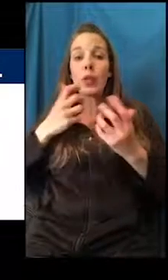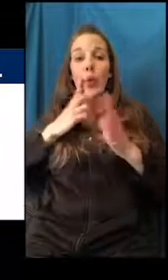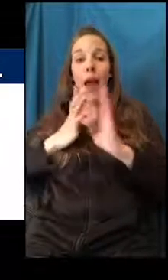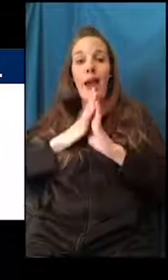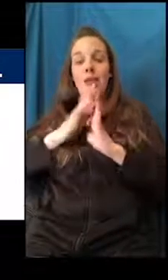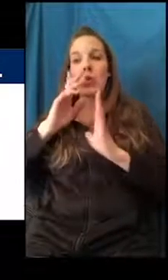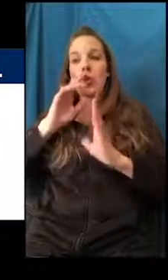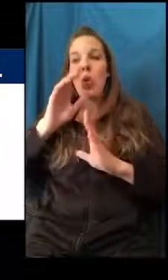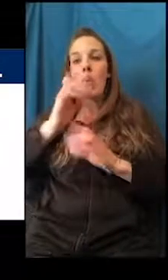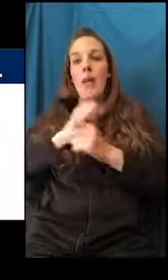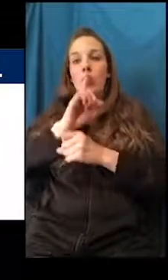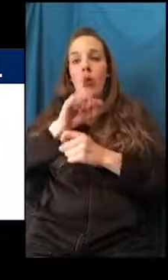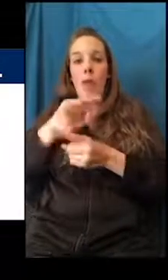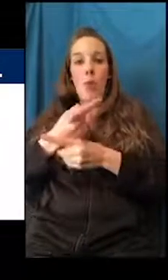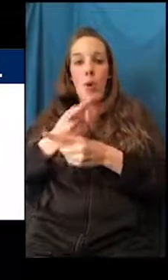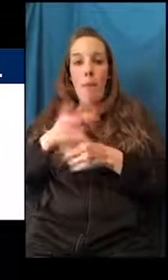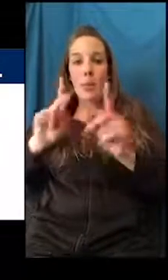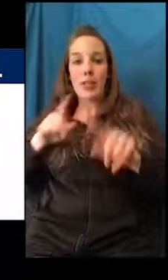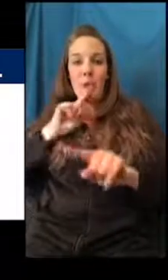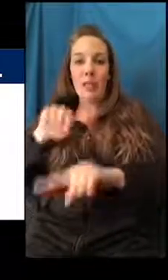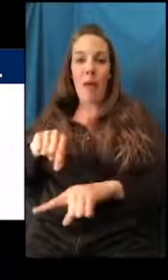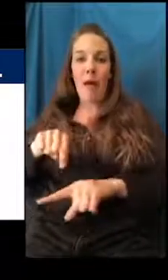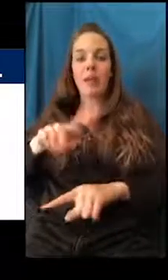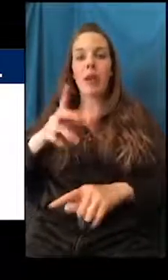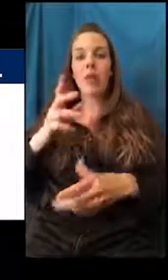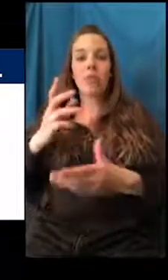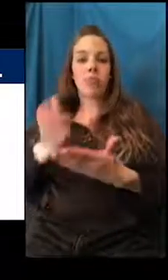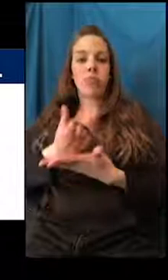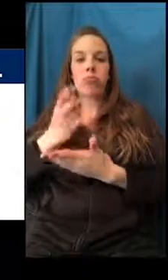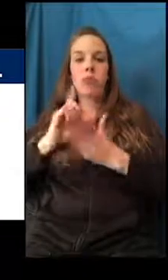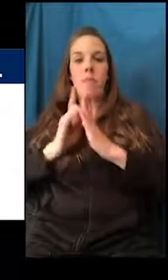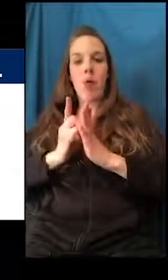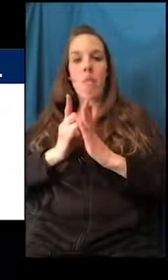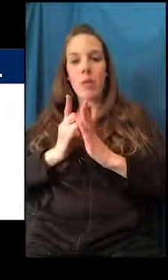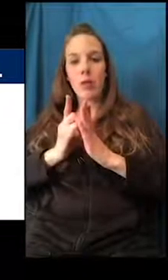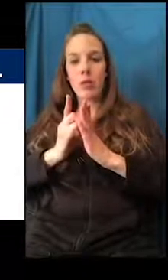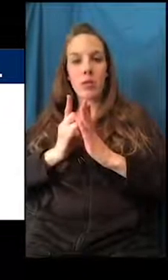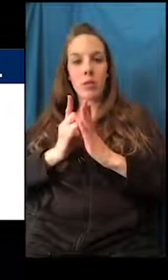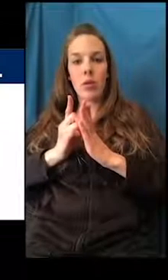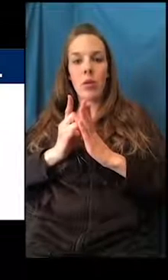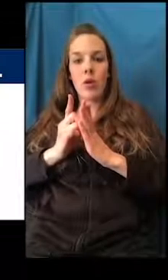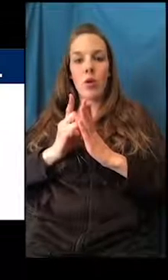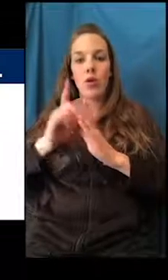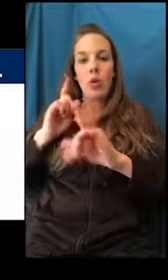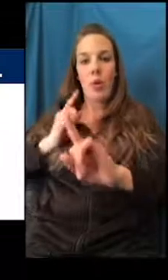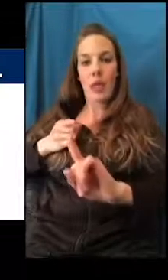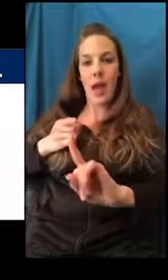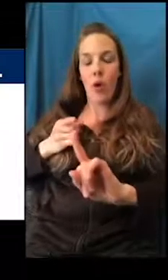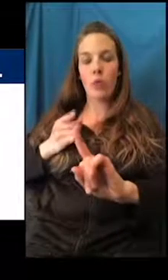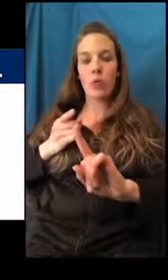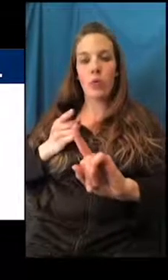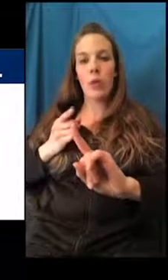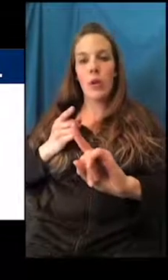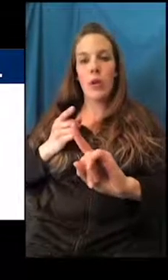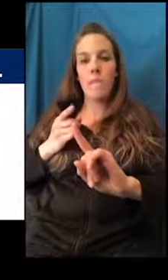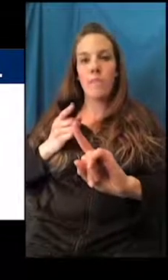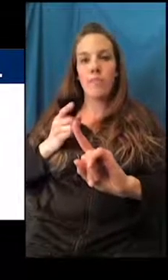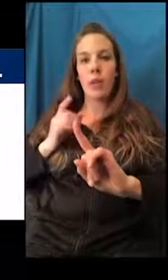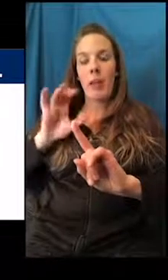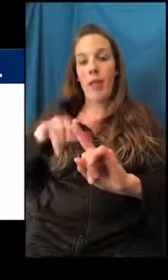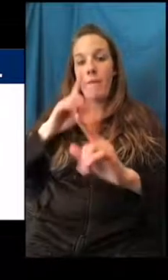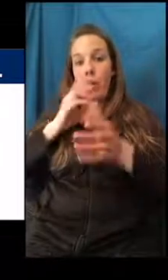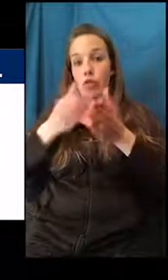respond. I do want to take a moment just to point out that for general questions